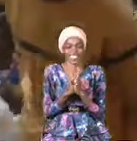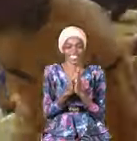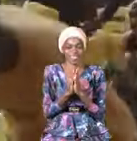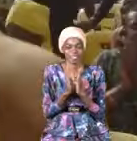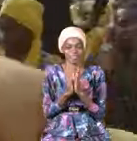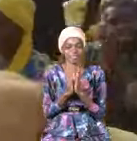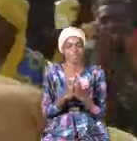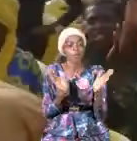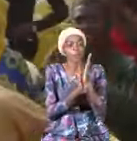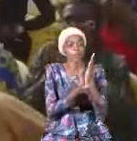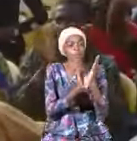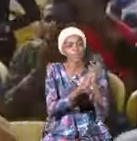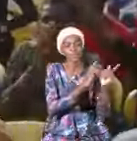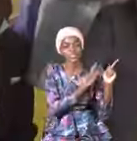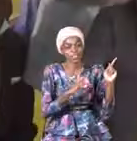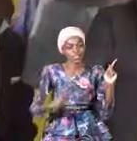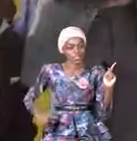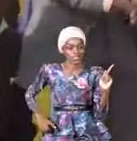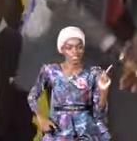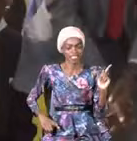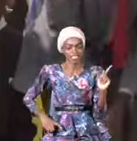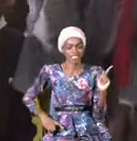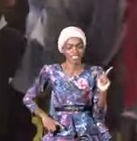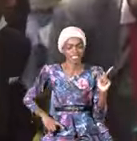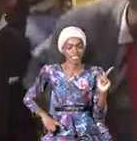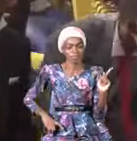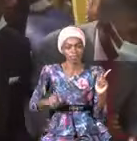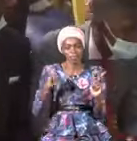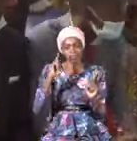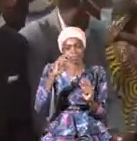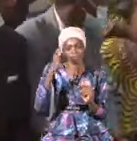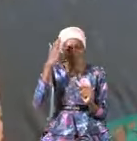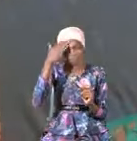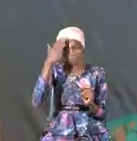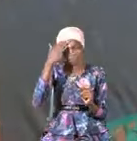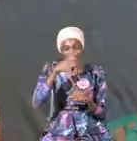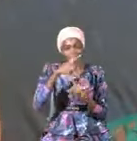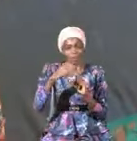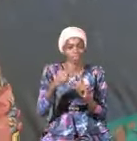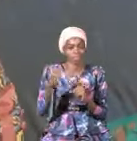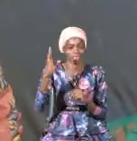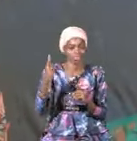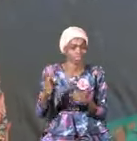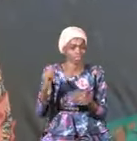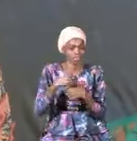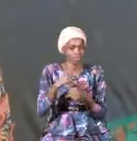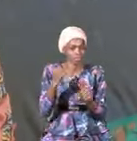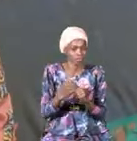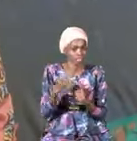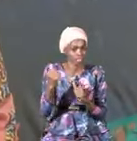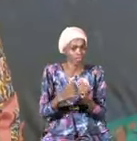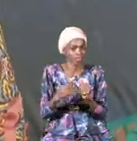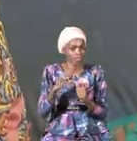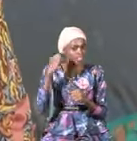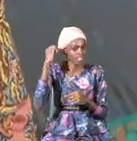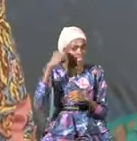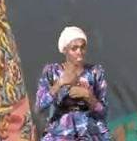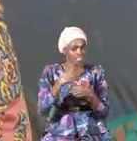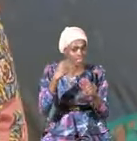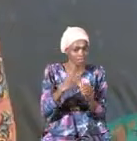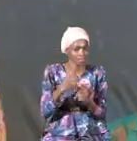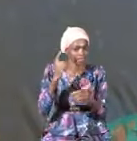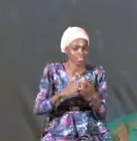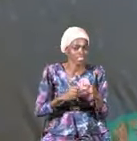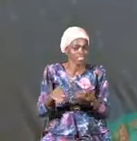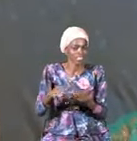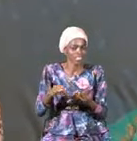Praise the Lord. You know, when God made everything that He made, what did He say? He said